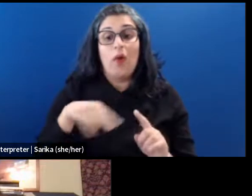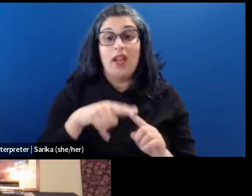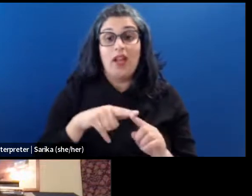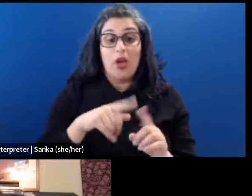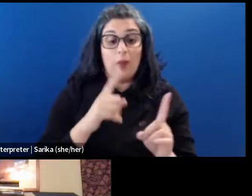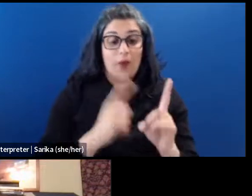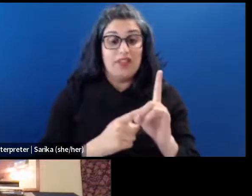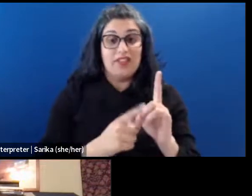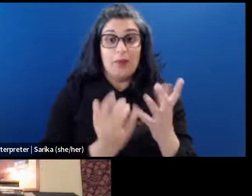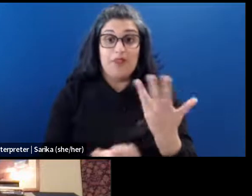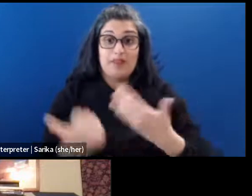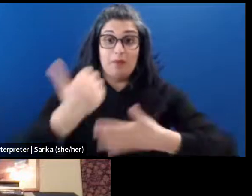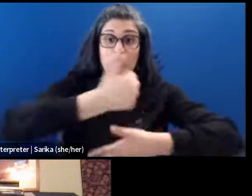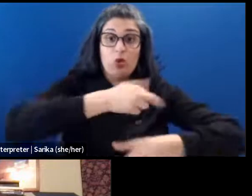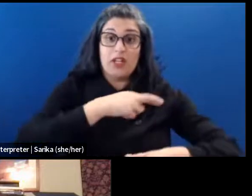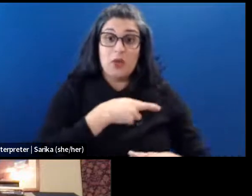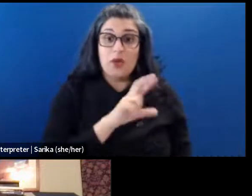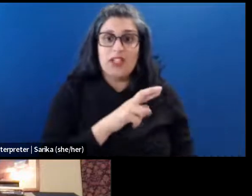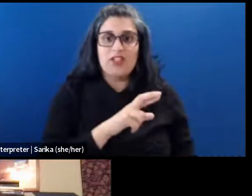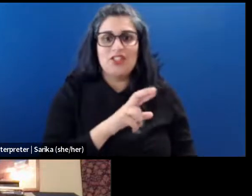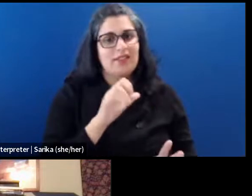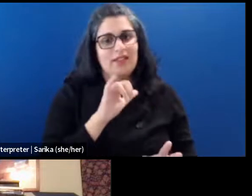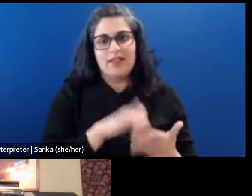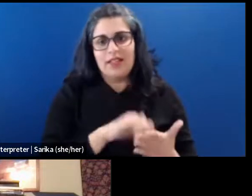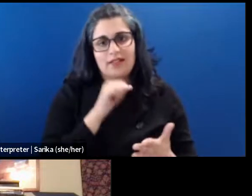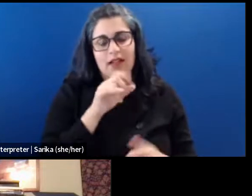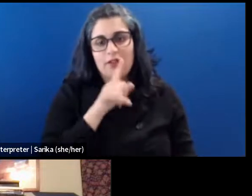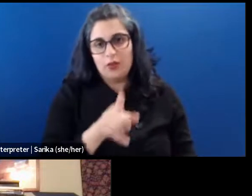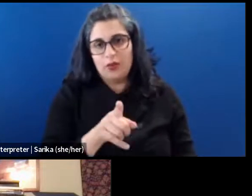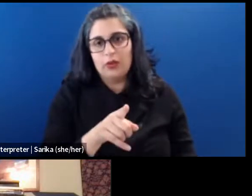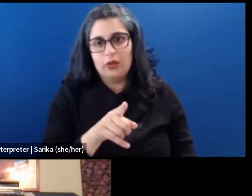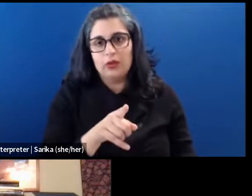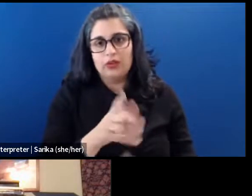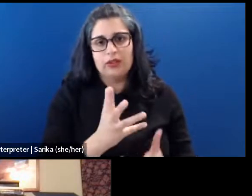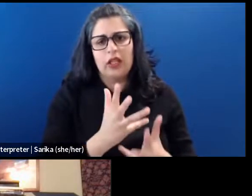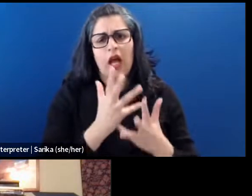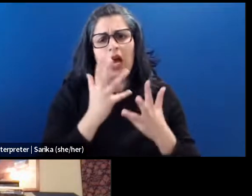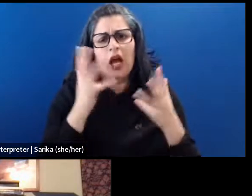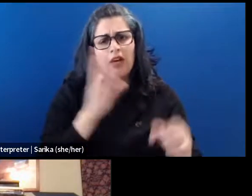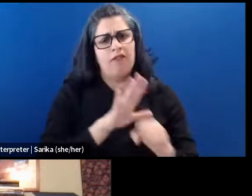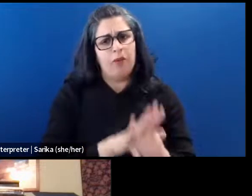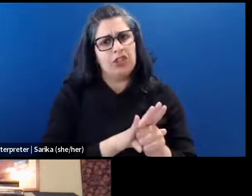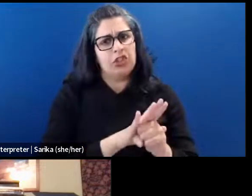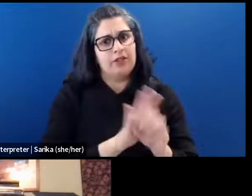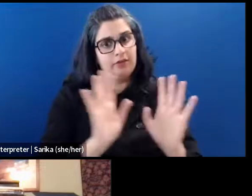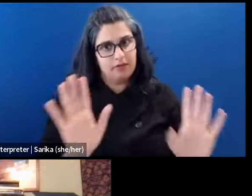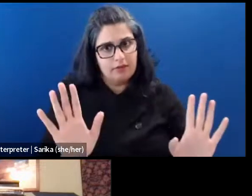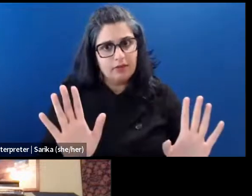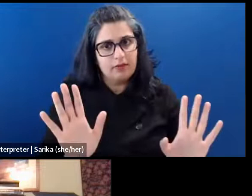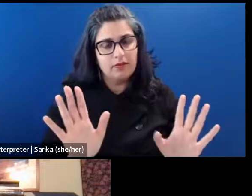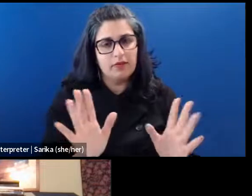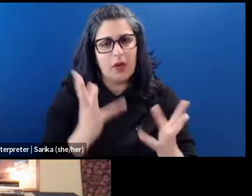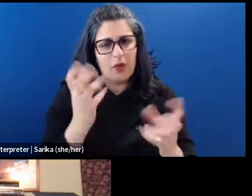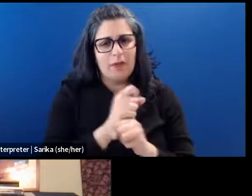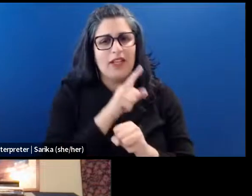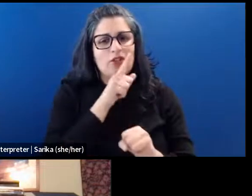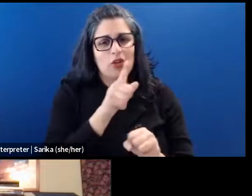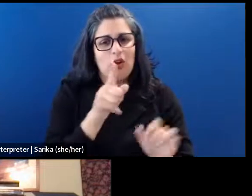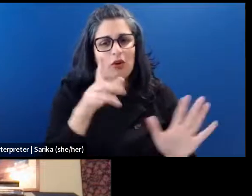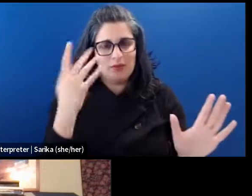that even today, as we speak, there is tremendous oppression. So I also want to make sure that